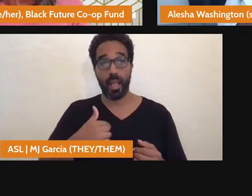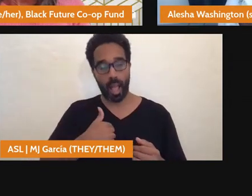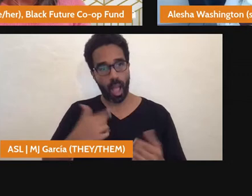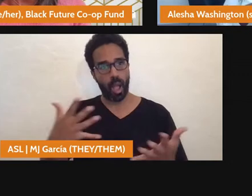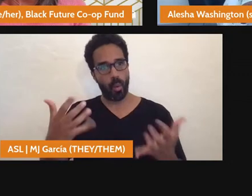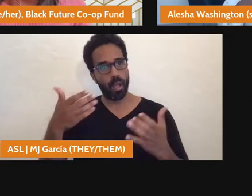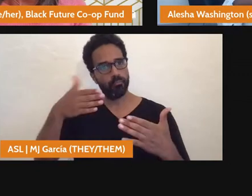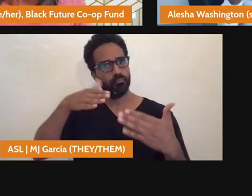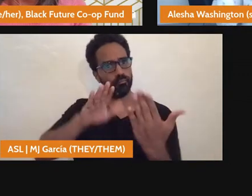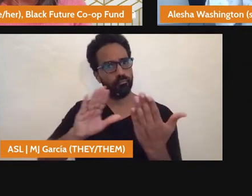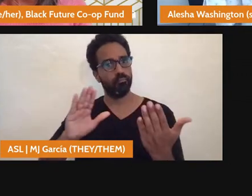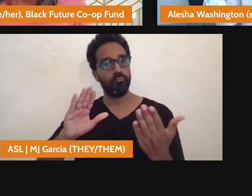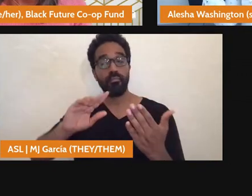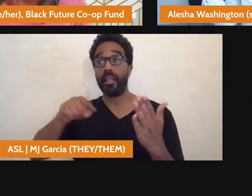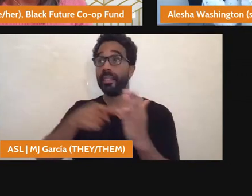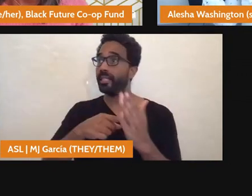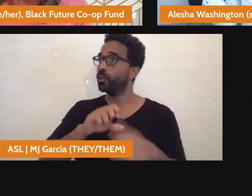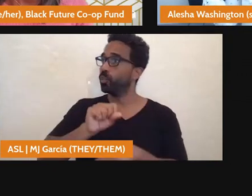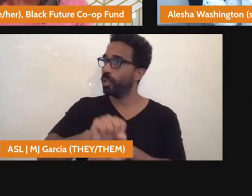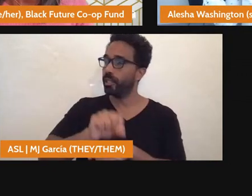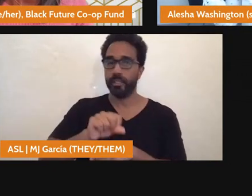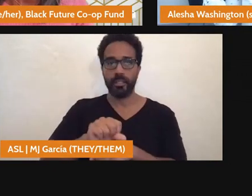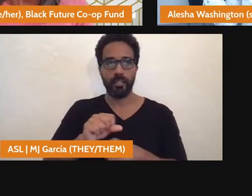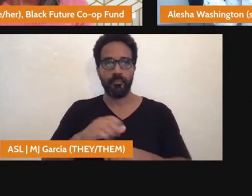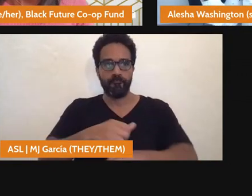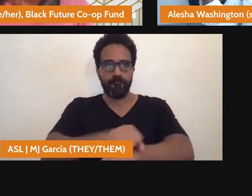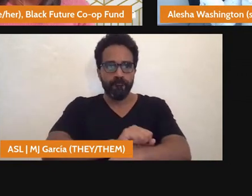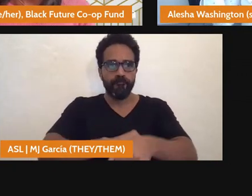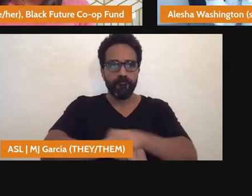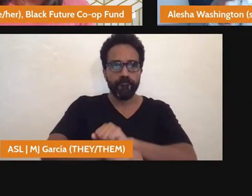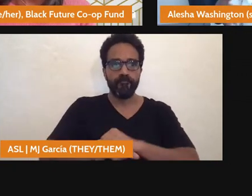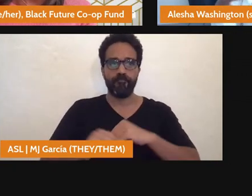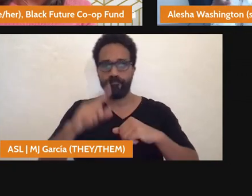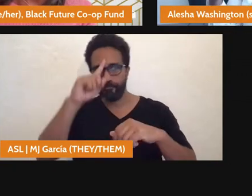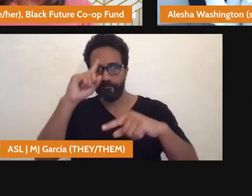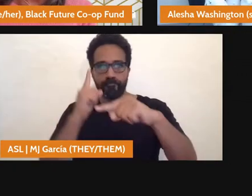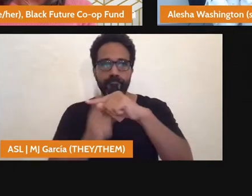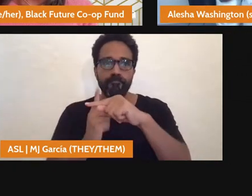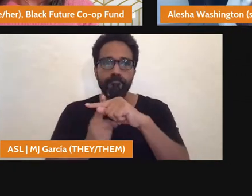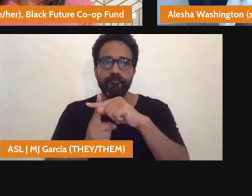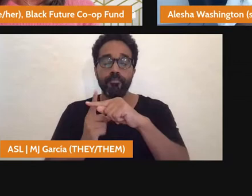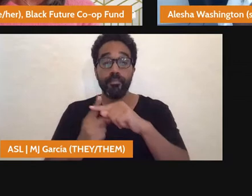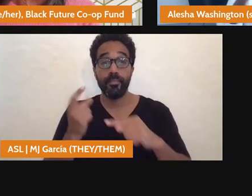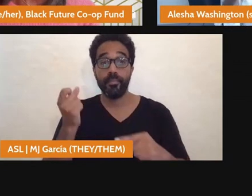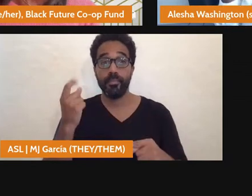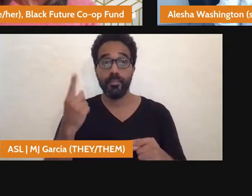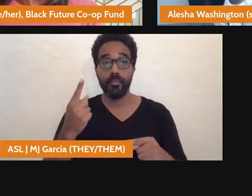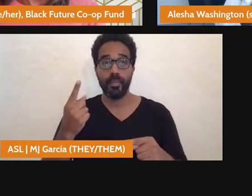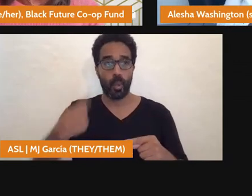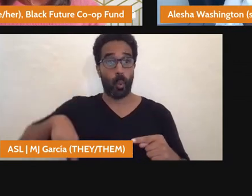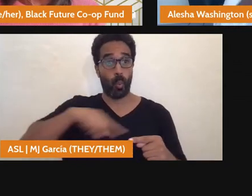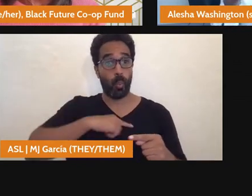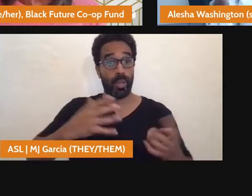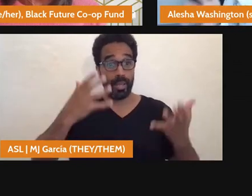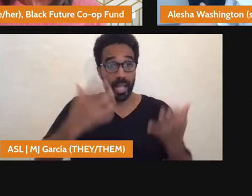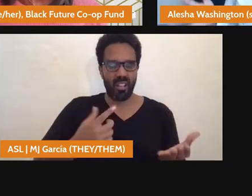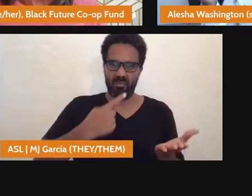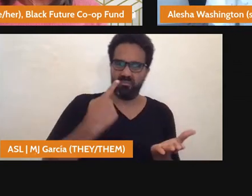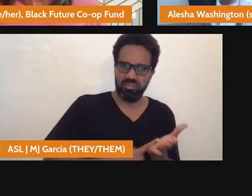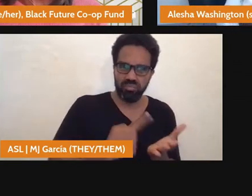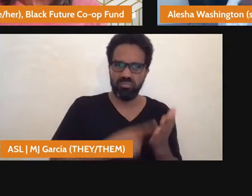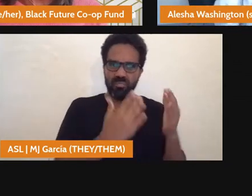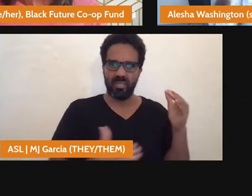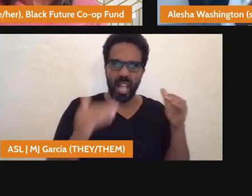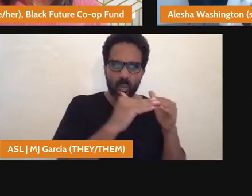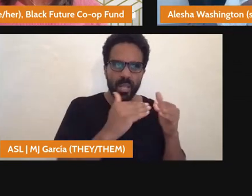because I think in this kind of robust era of really talking a lot about racial equity and